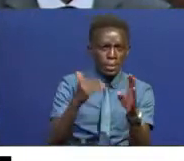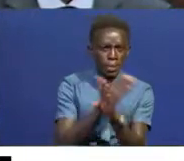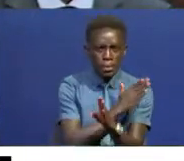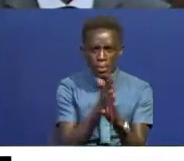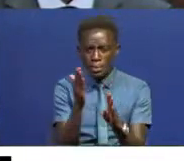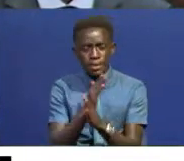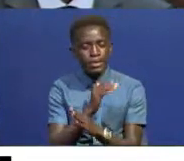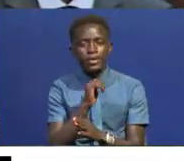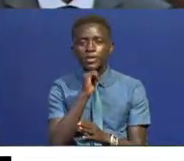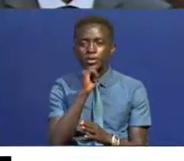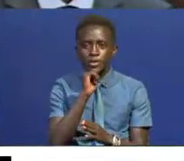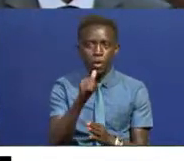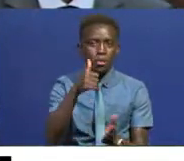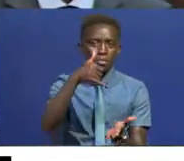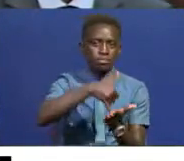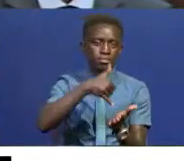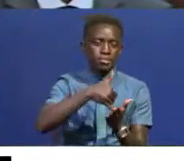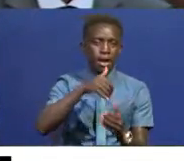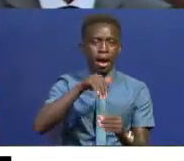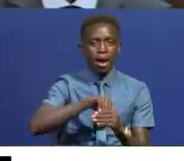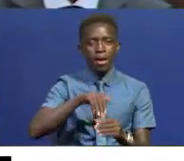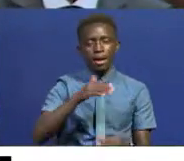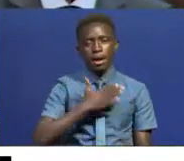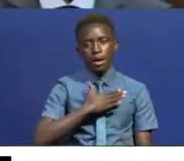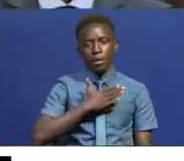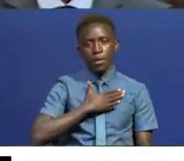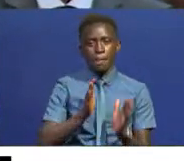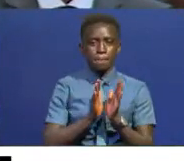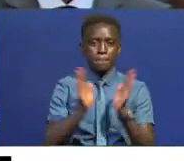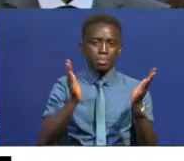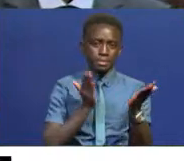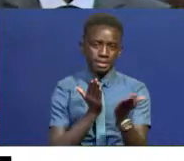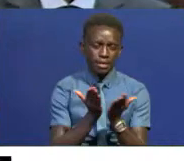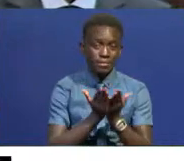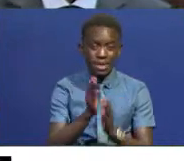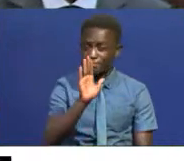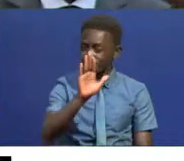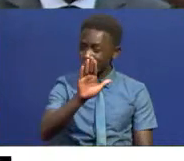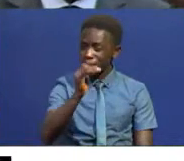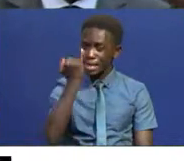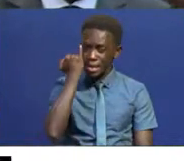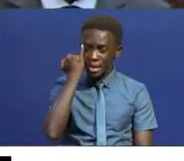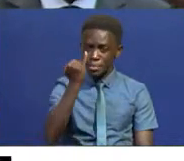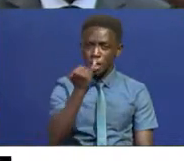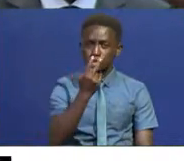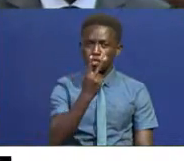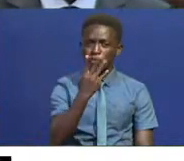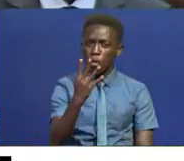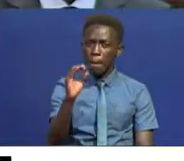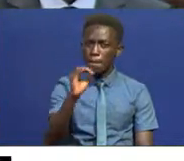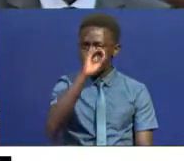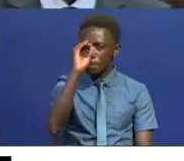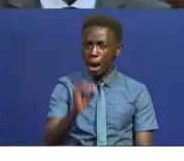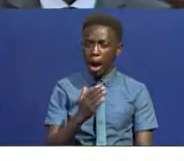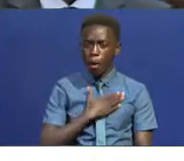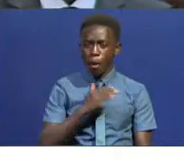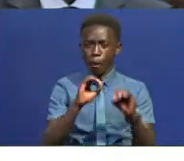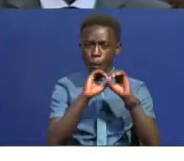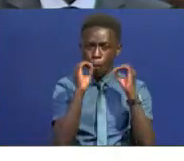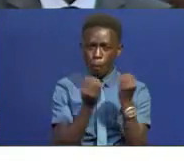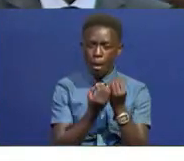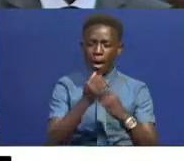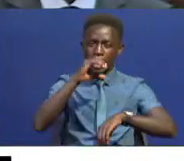service. Just imagine, only 24% of our organizations received